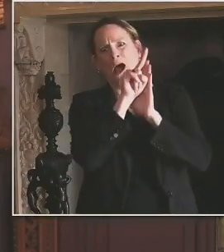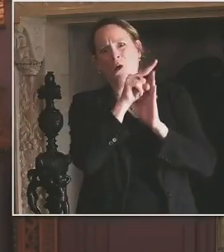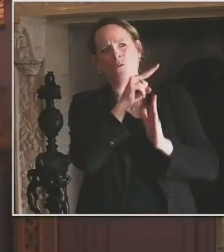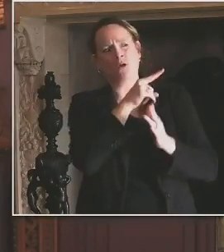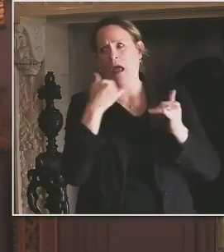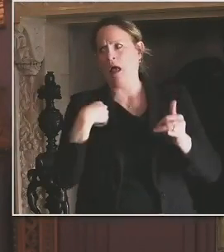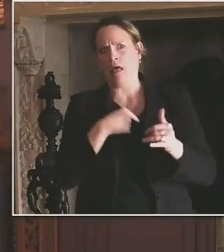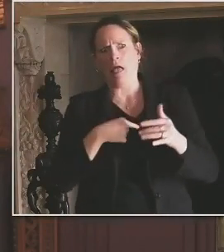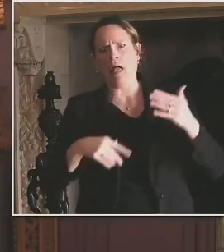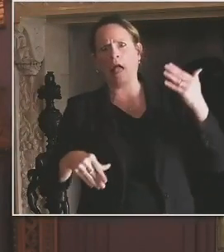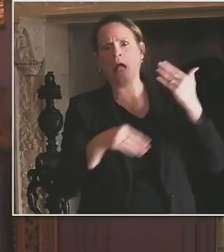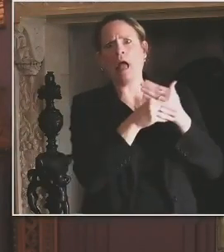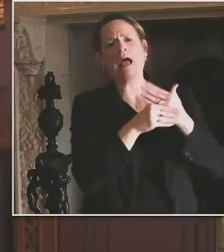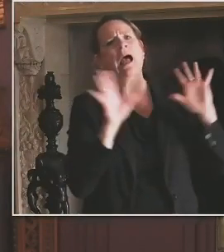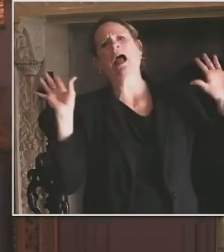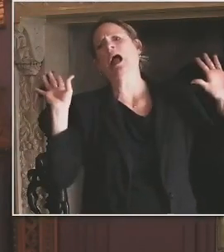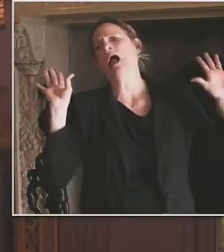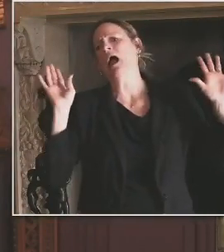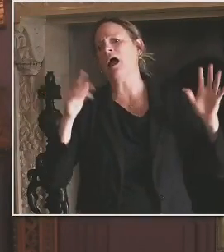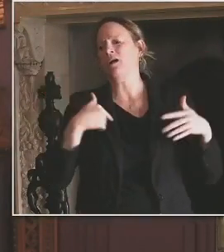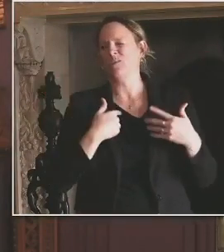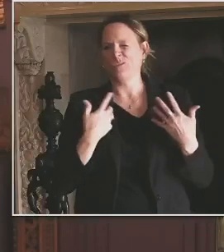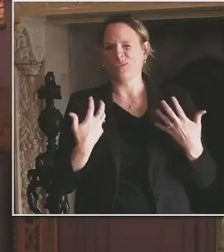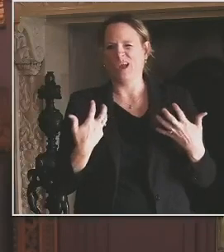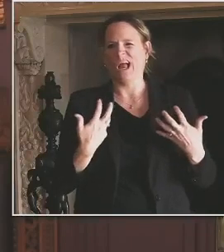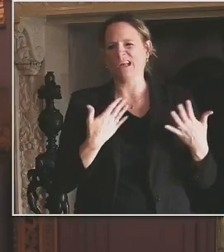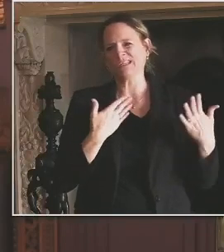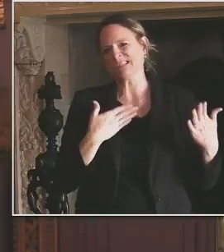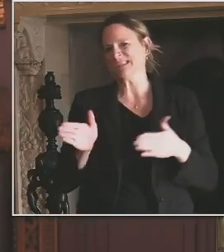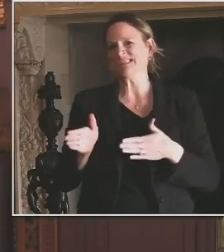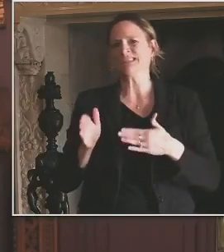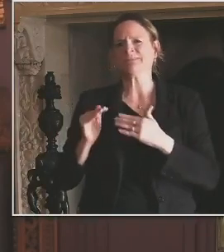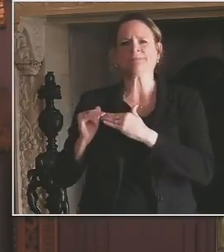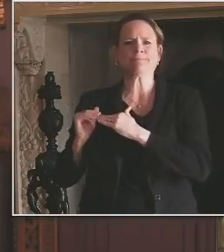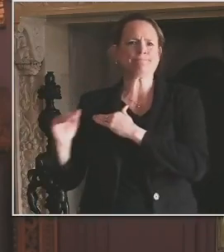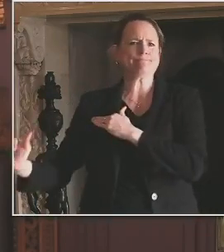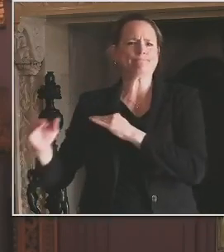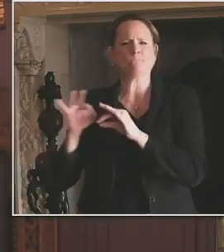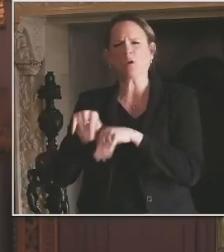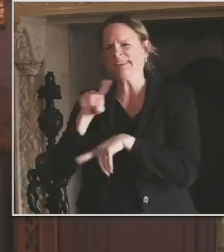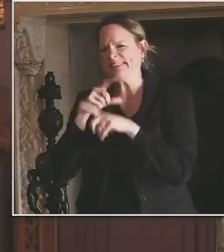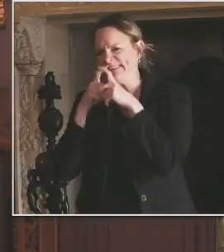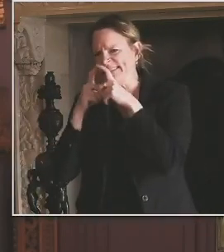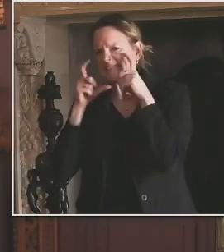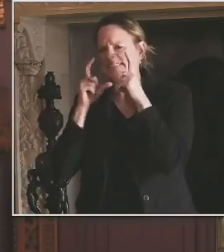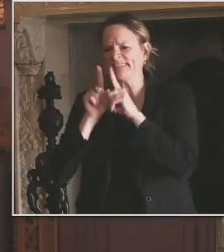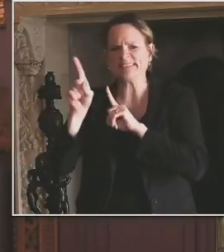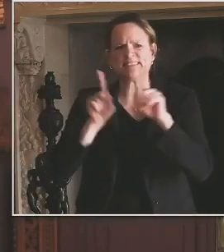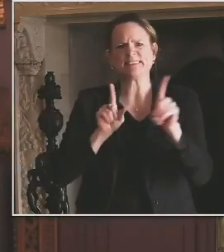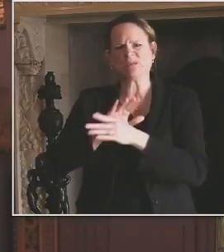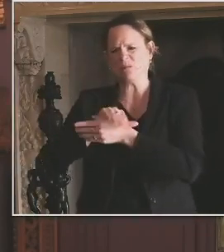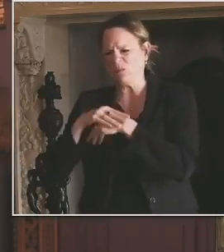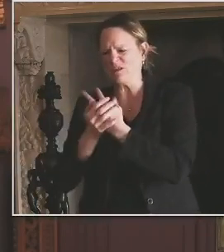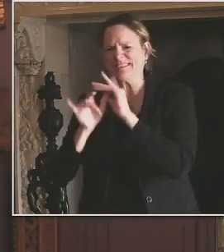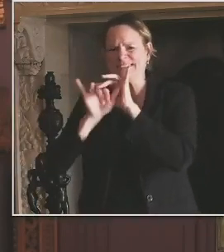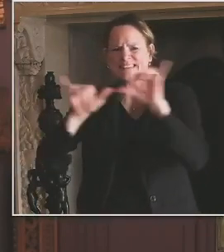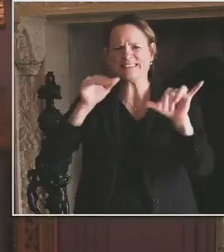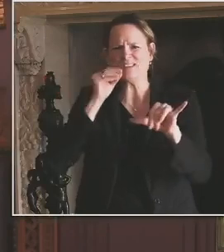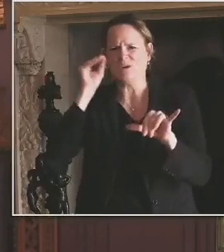together to make sure that they're wearing a mask and that they're keeping distance, appropriate distance from each